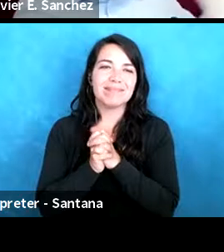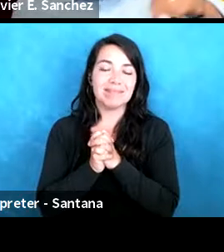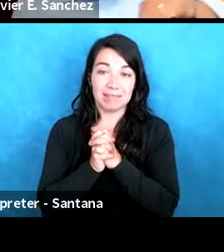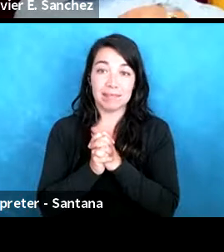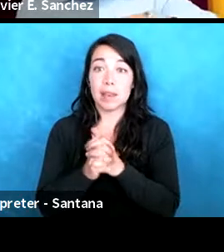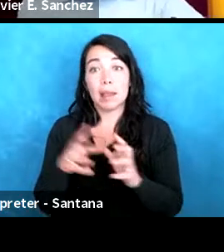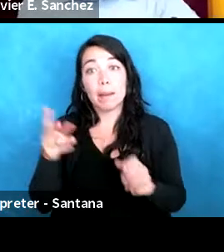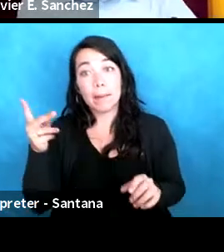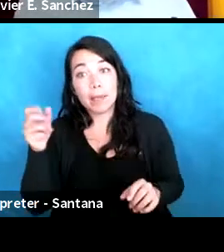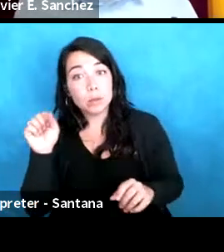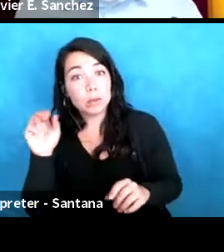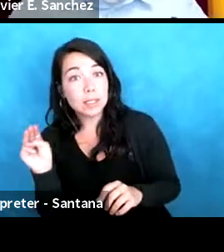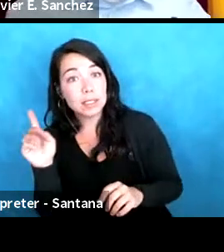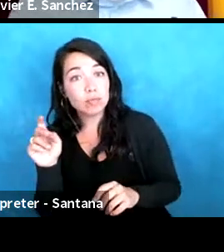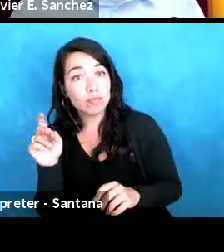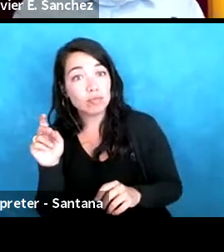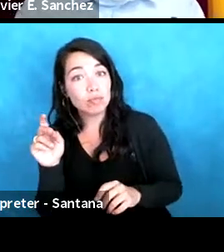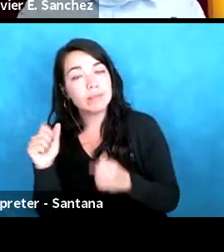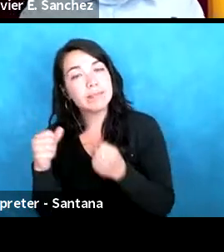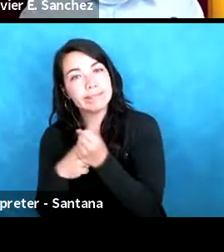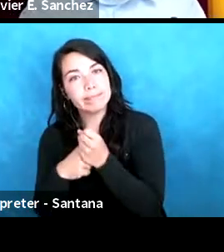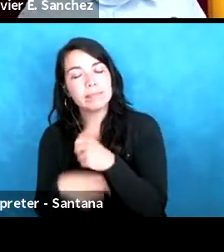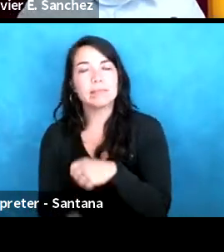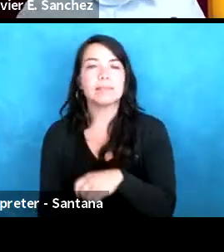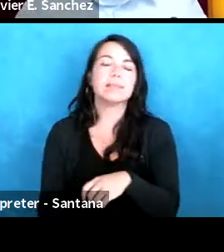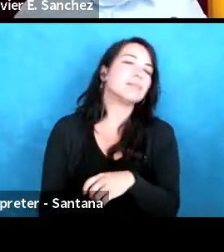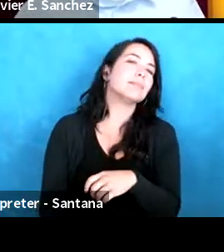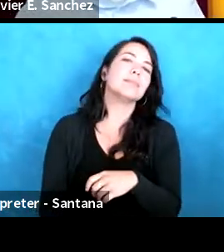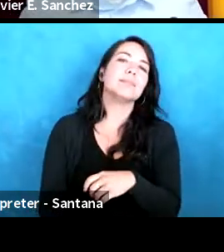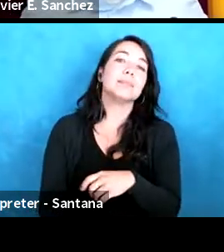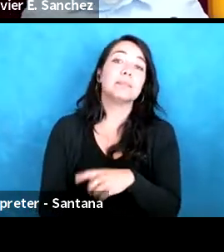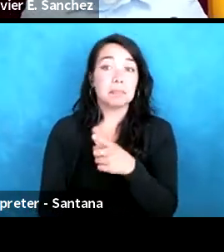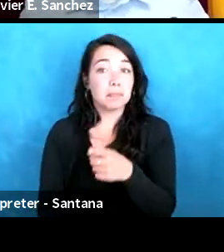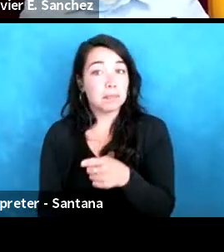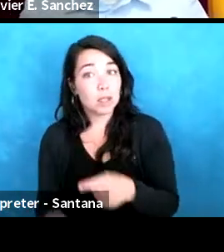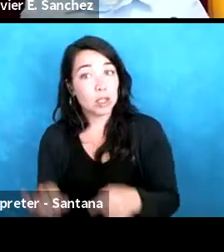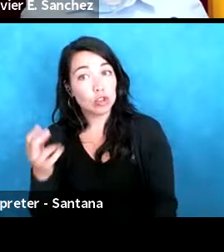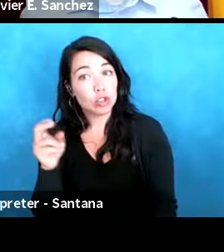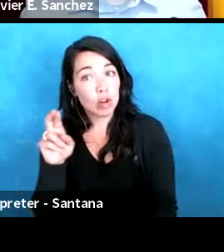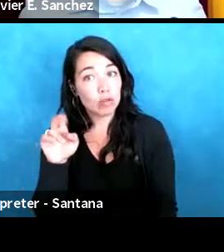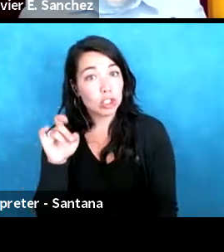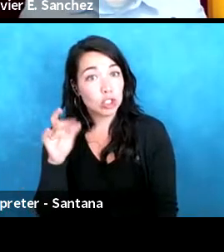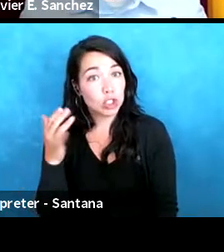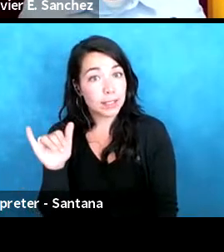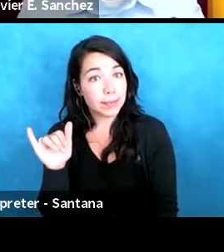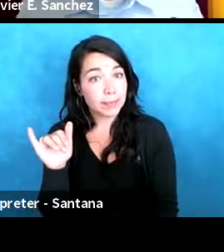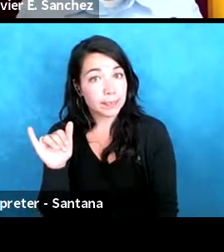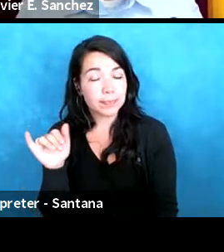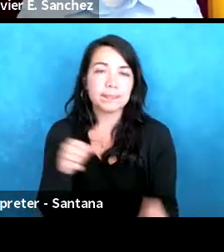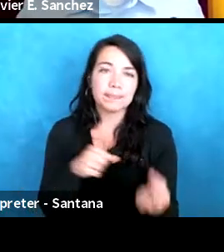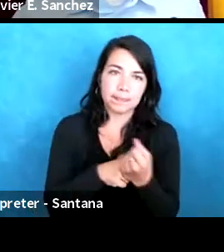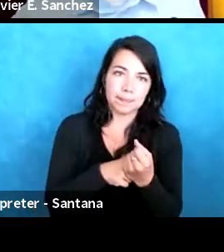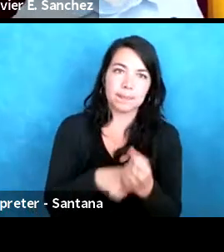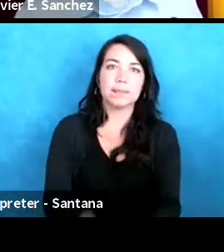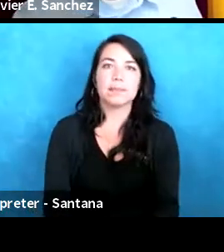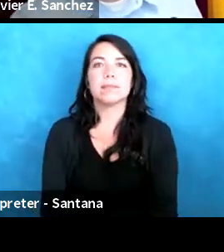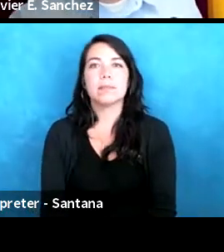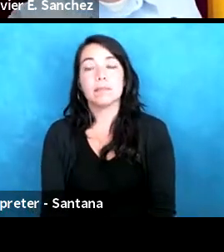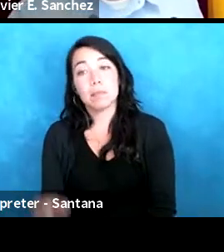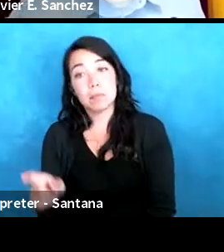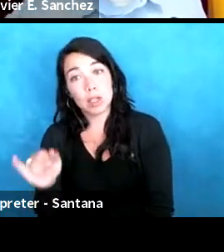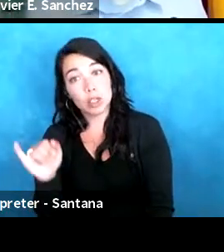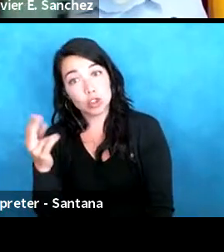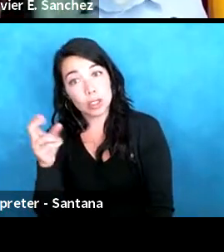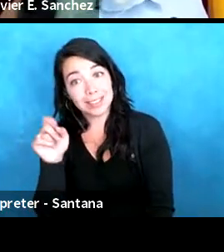Counselor Paisio Martinez? In favor. Counselor John L. Ritchie? In favor. Counselor